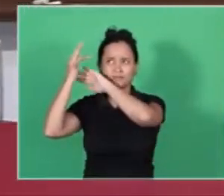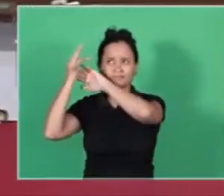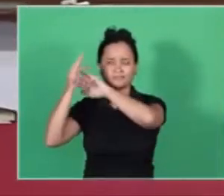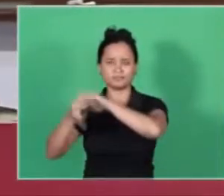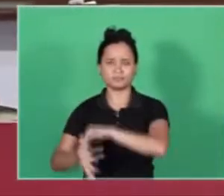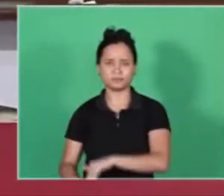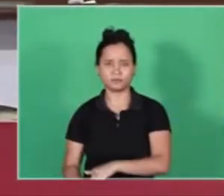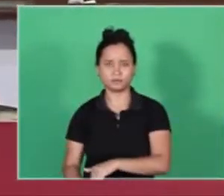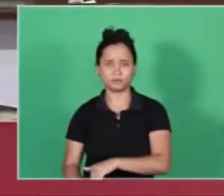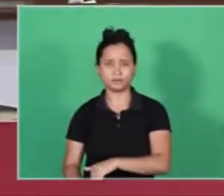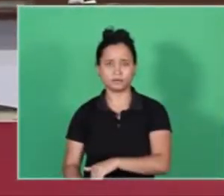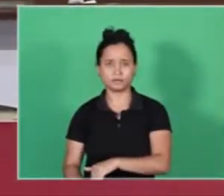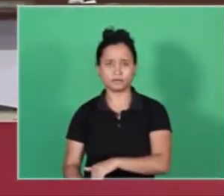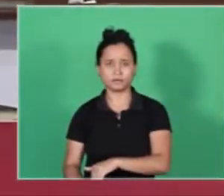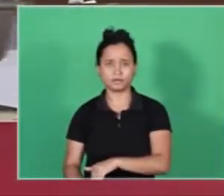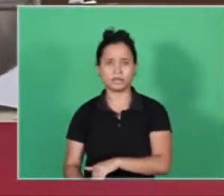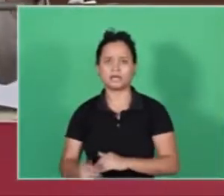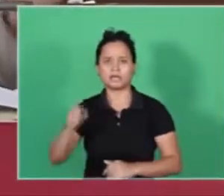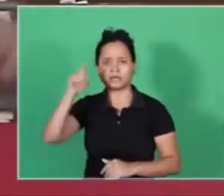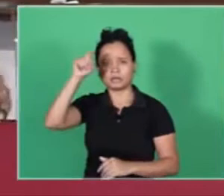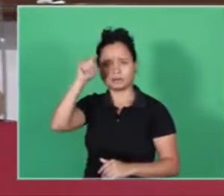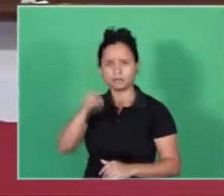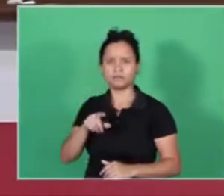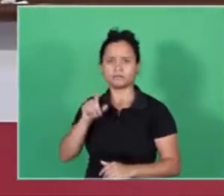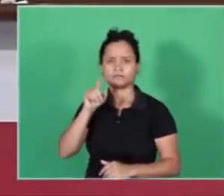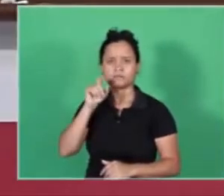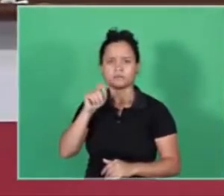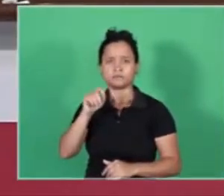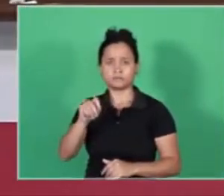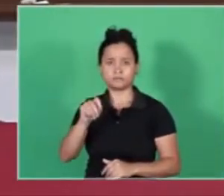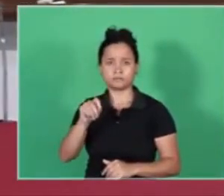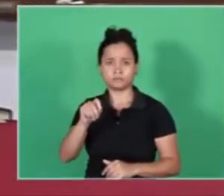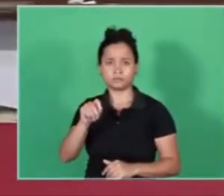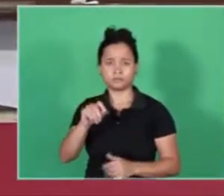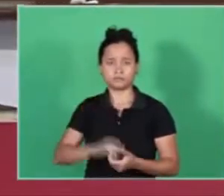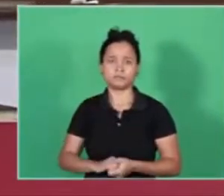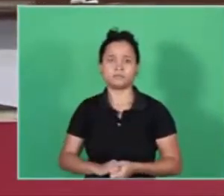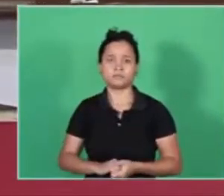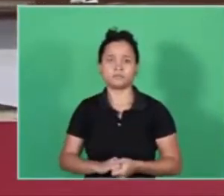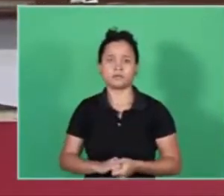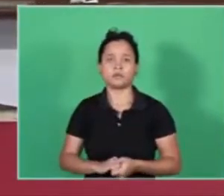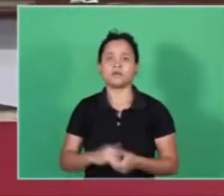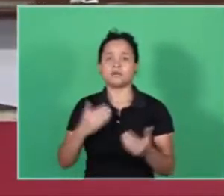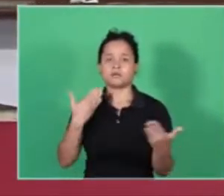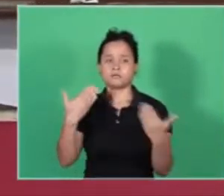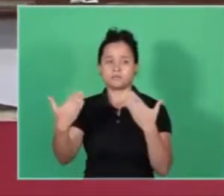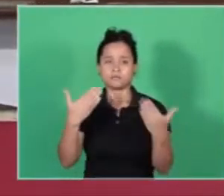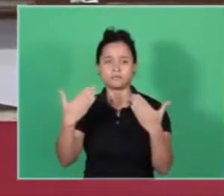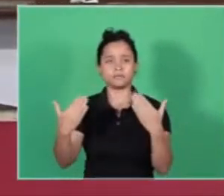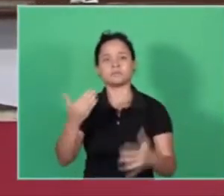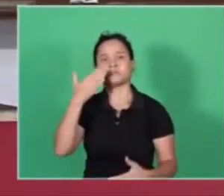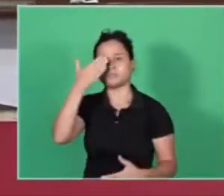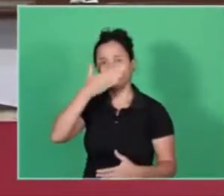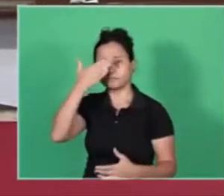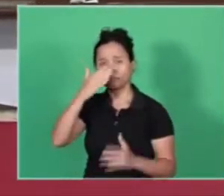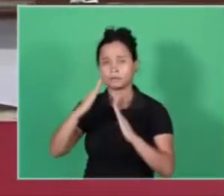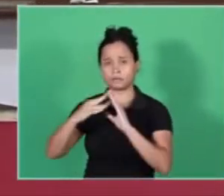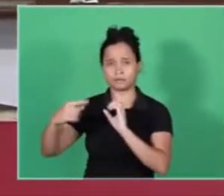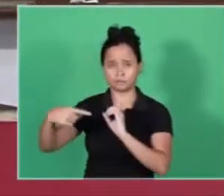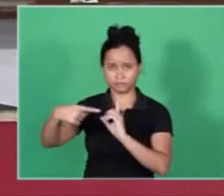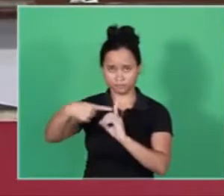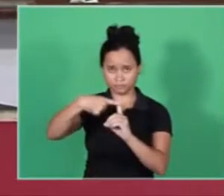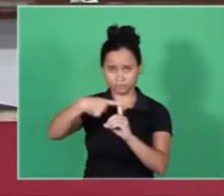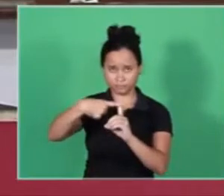said. Philosophy is prostitute of the church. That's what he said. Why did he say that? Because he was a teacher